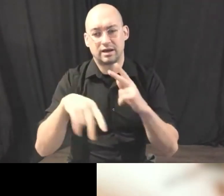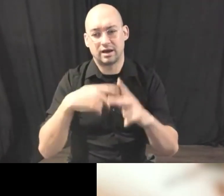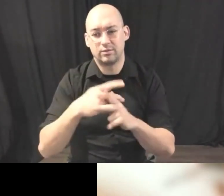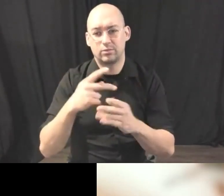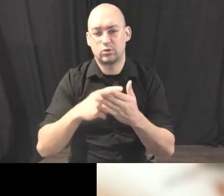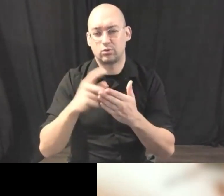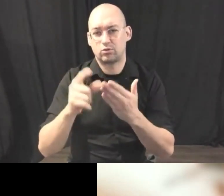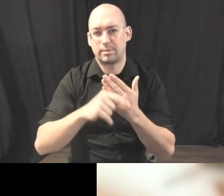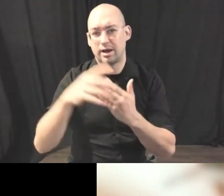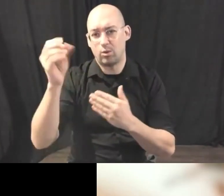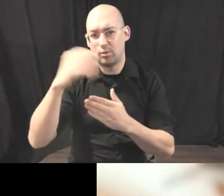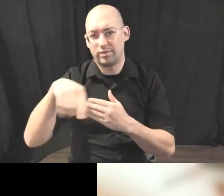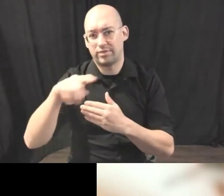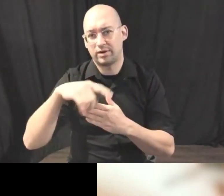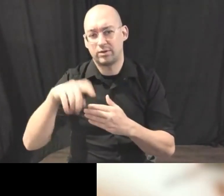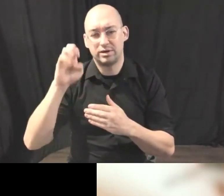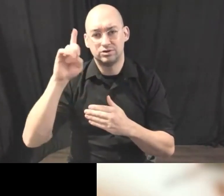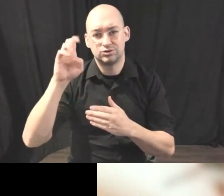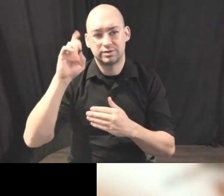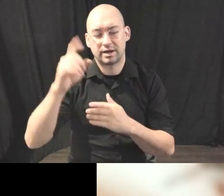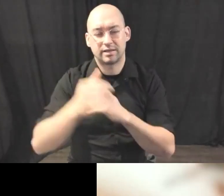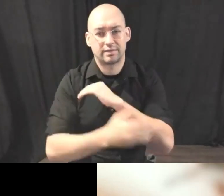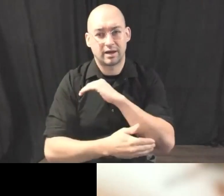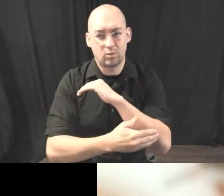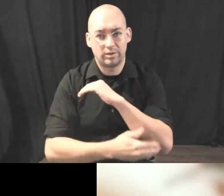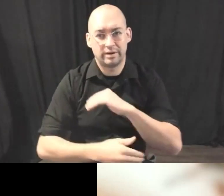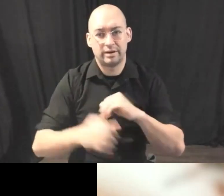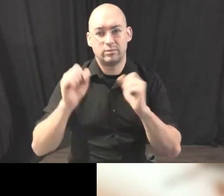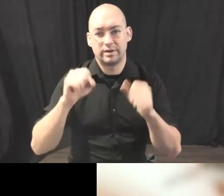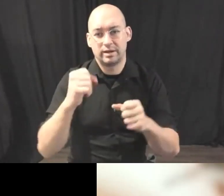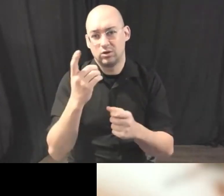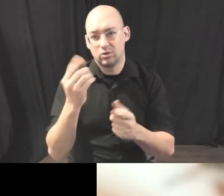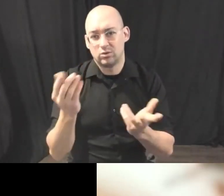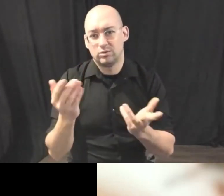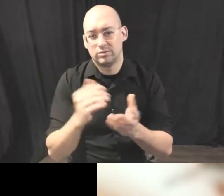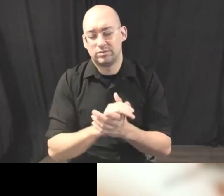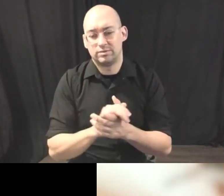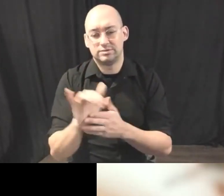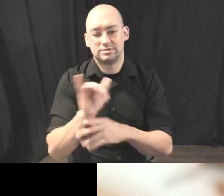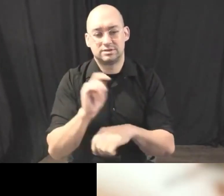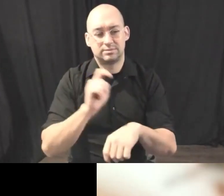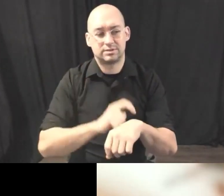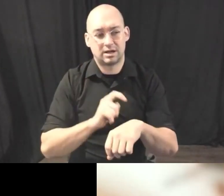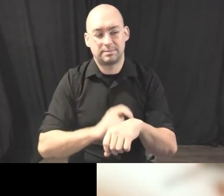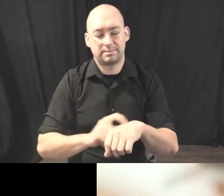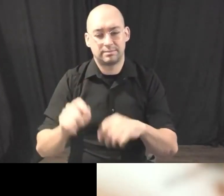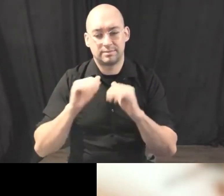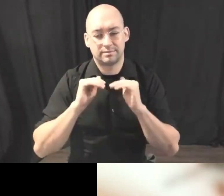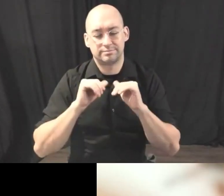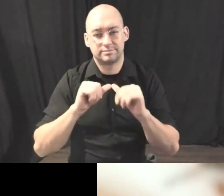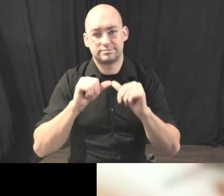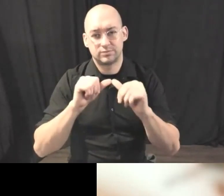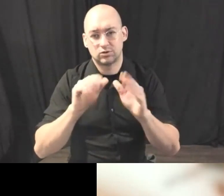to educate the counties on what they can do too. And at the same time, you all will continue pushing for this as well.